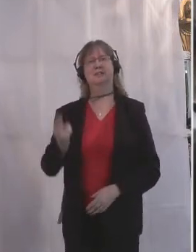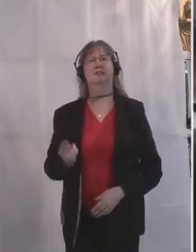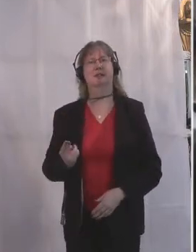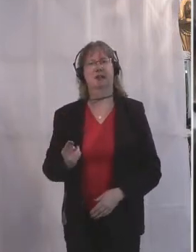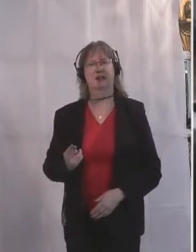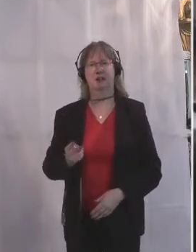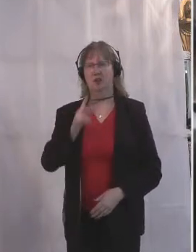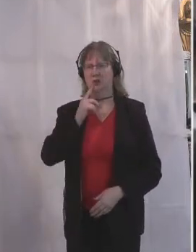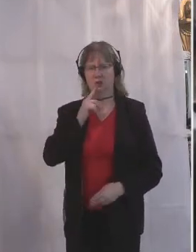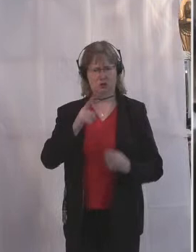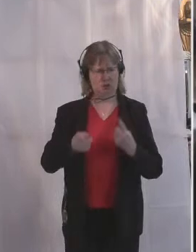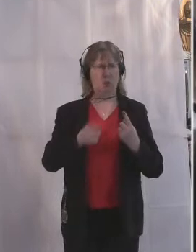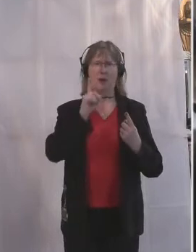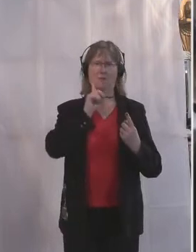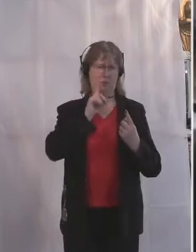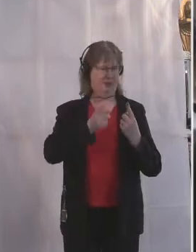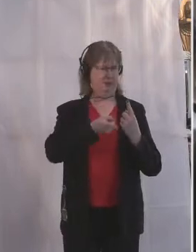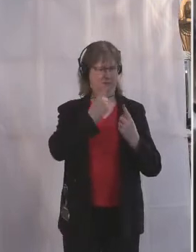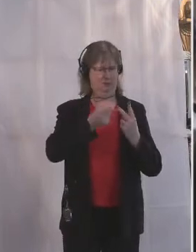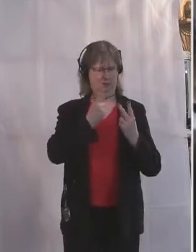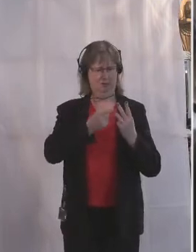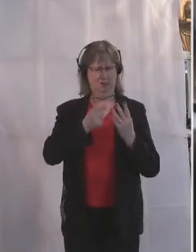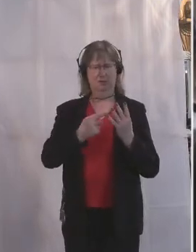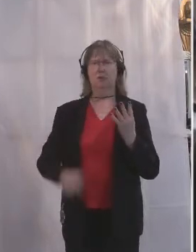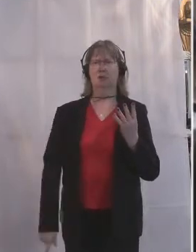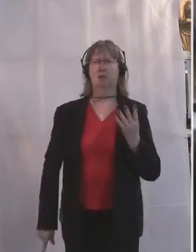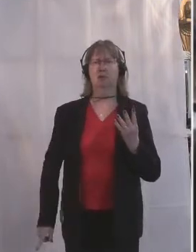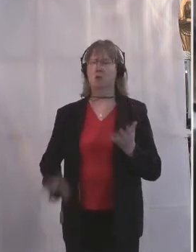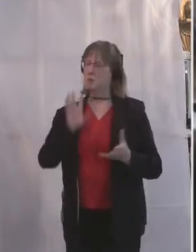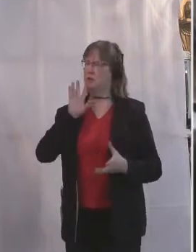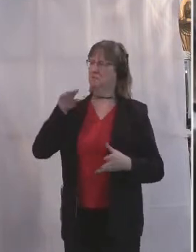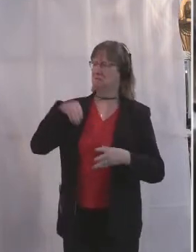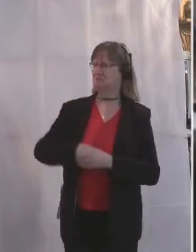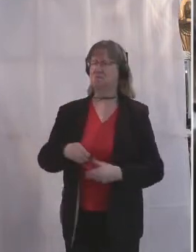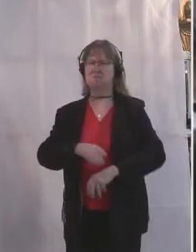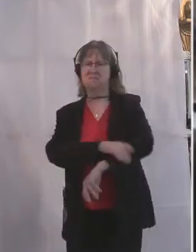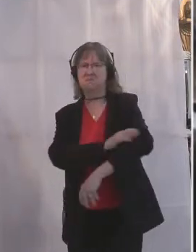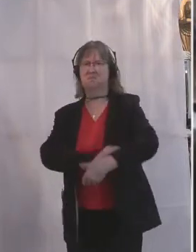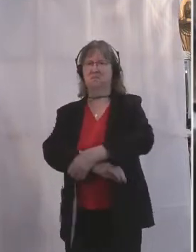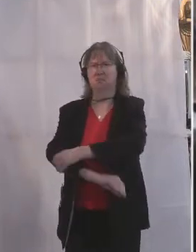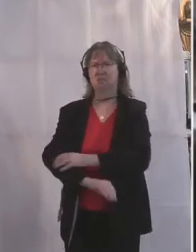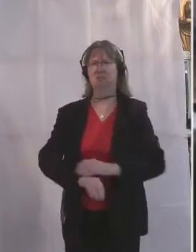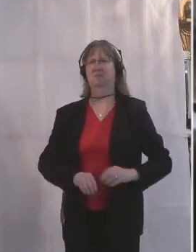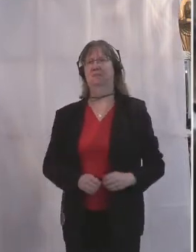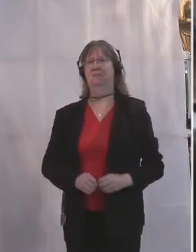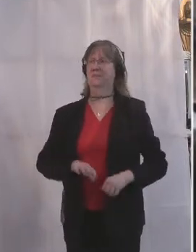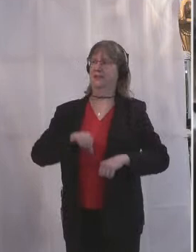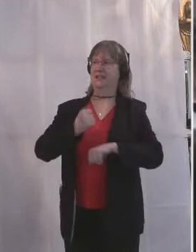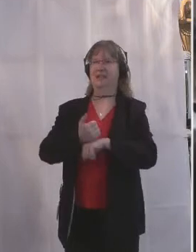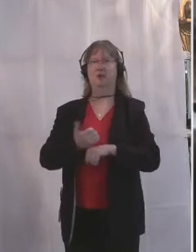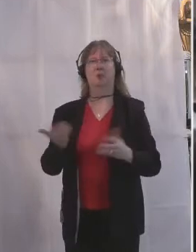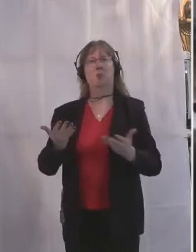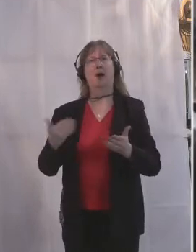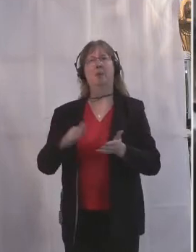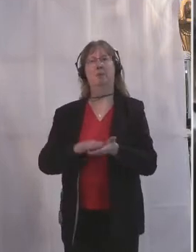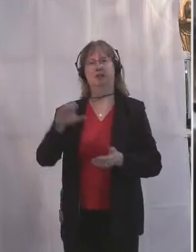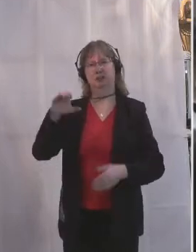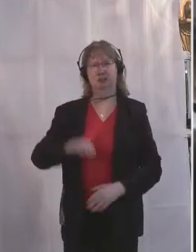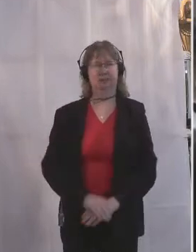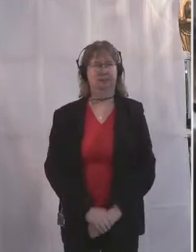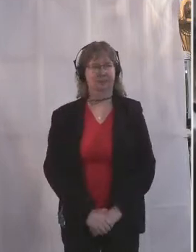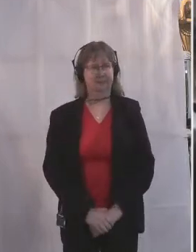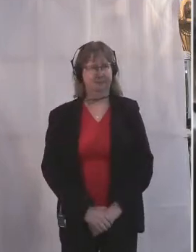of women that we've had driving our innovation agenda that's created this innovation legacy in Manchester. And I